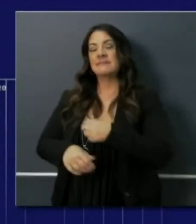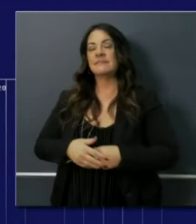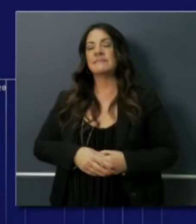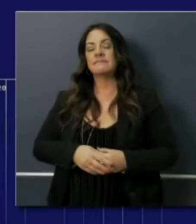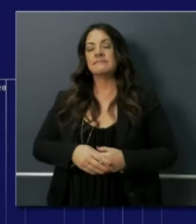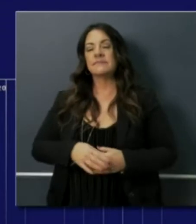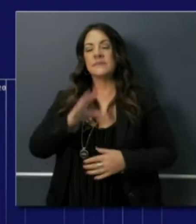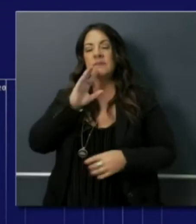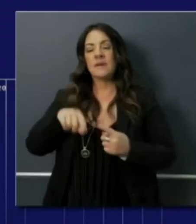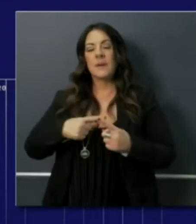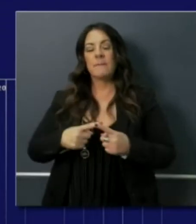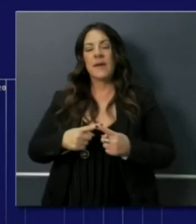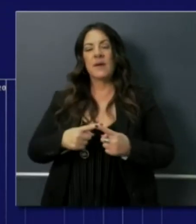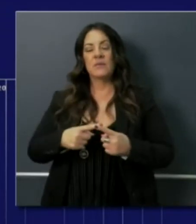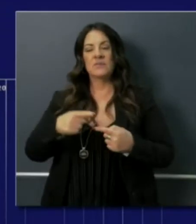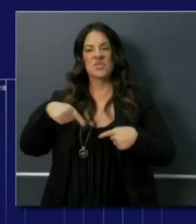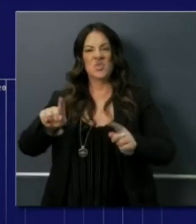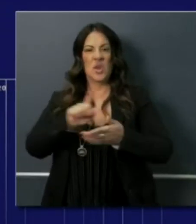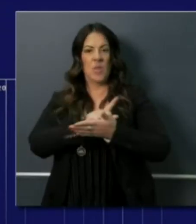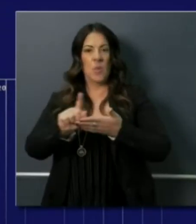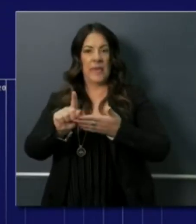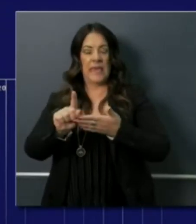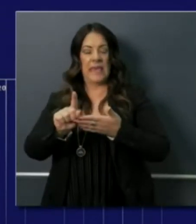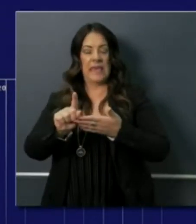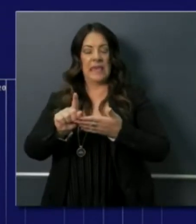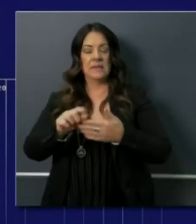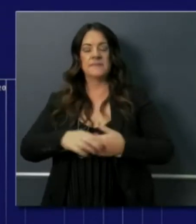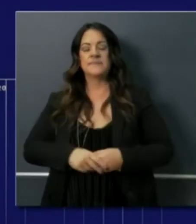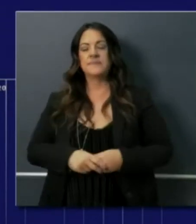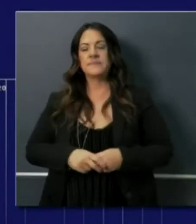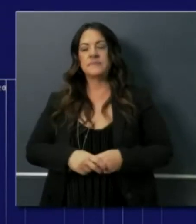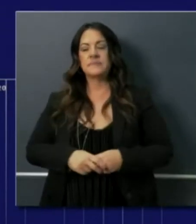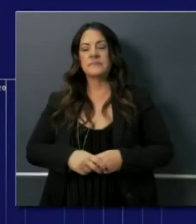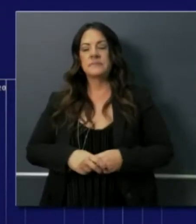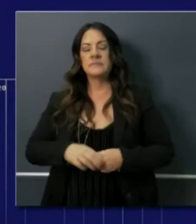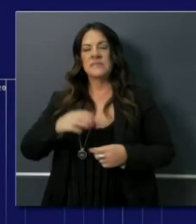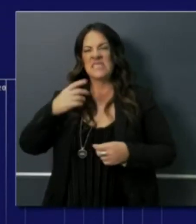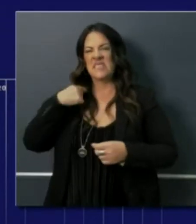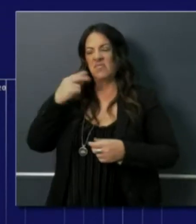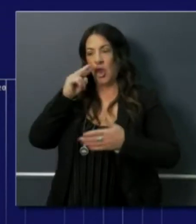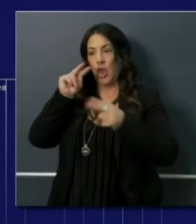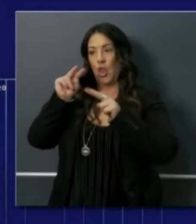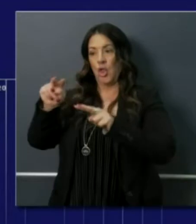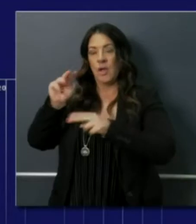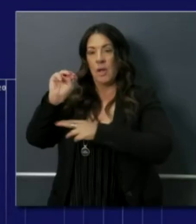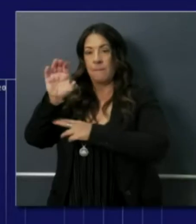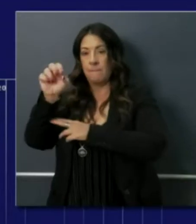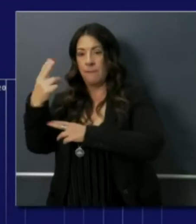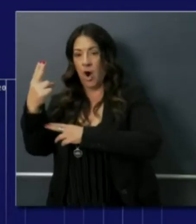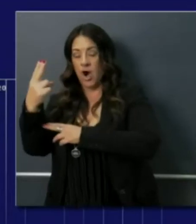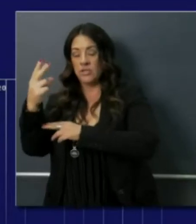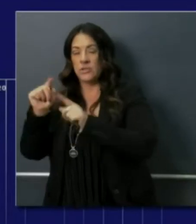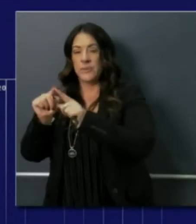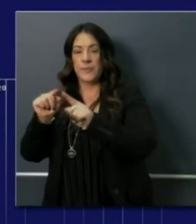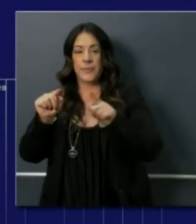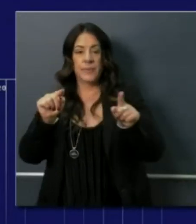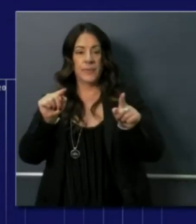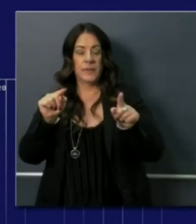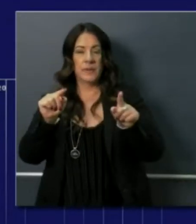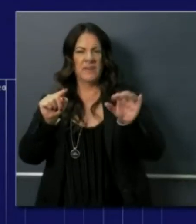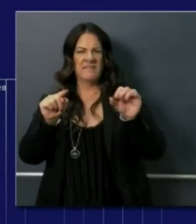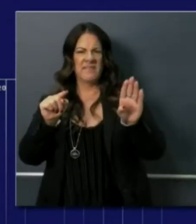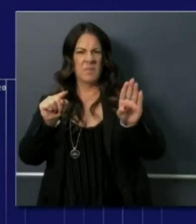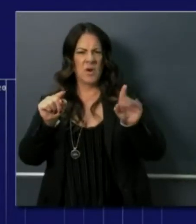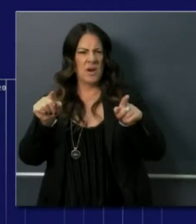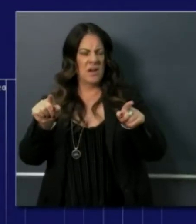course of weeks, here, starting at the beginning of March and looking how it compared to the end of February, we